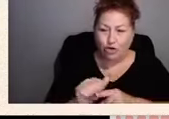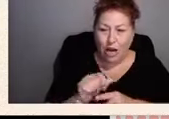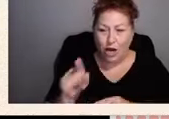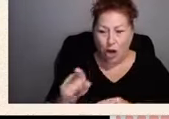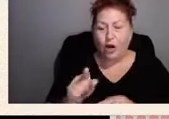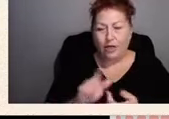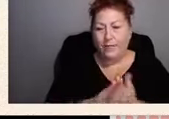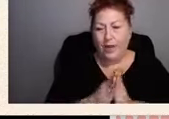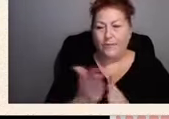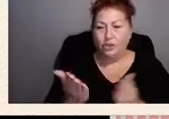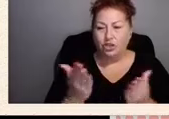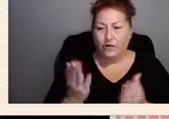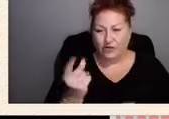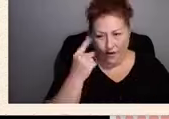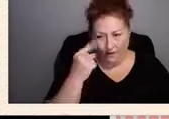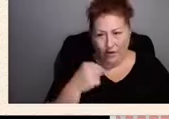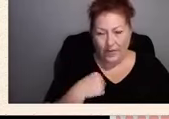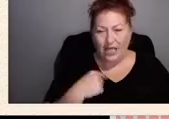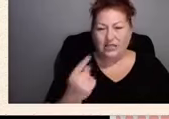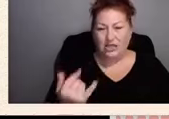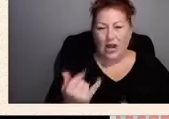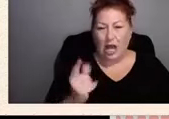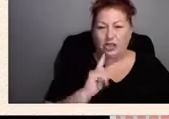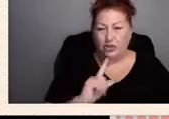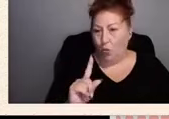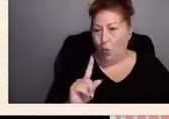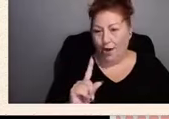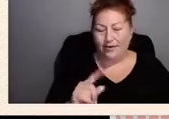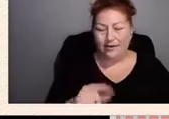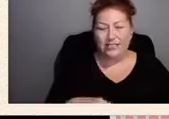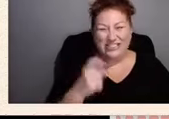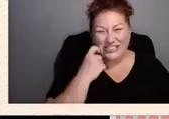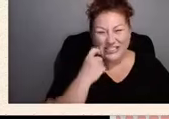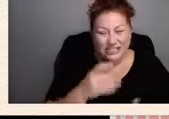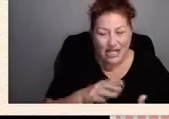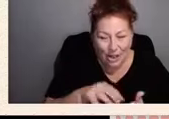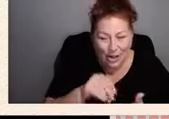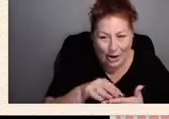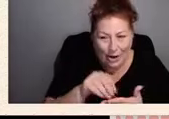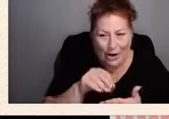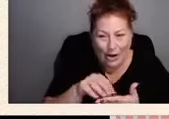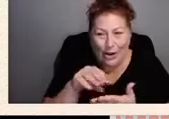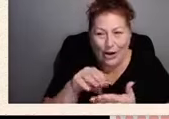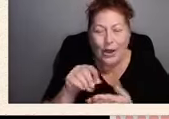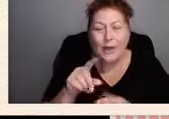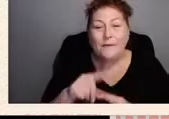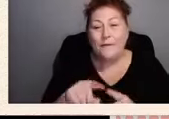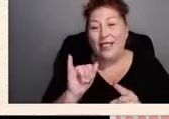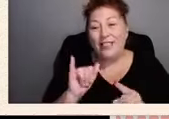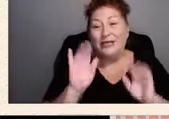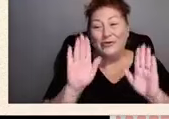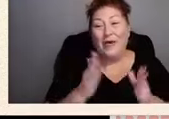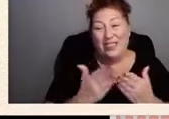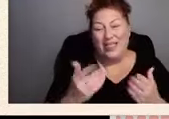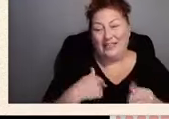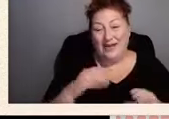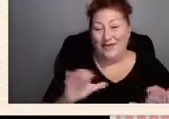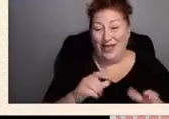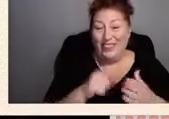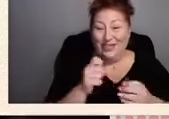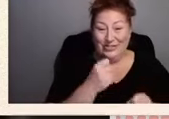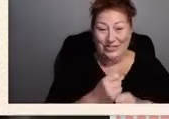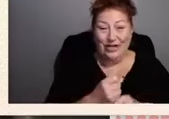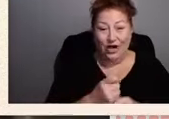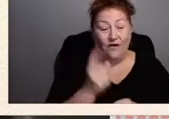for me. So she's a year old. So she's just learning, but that's some of the great things that I've done this year. As far as